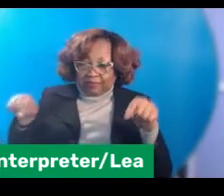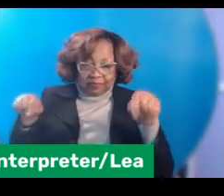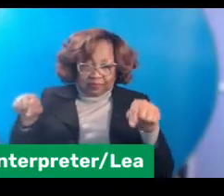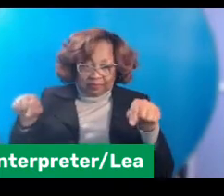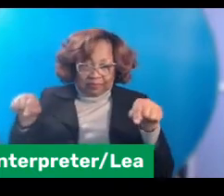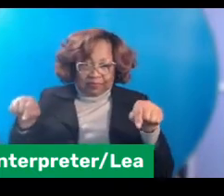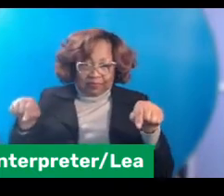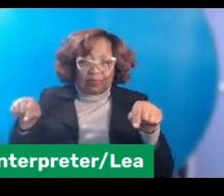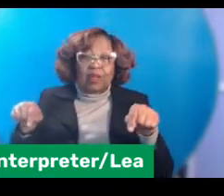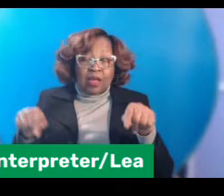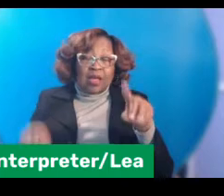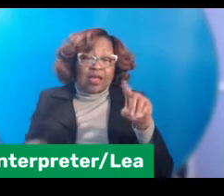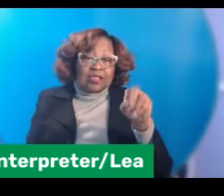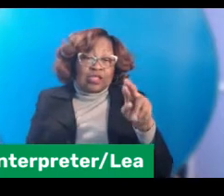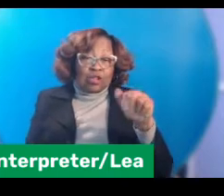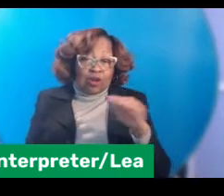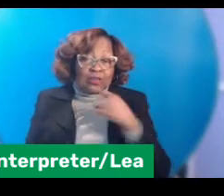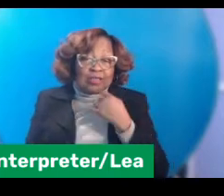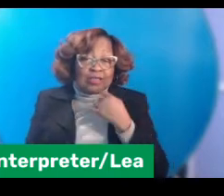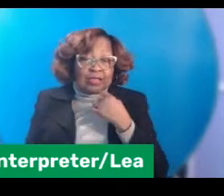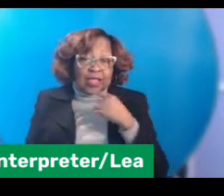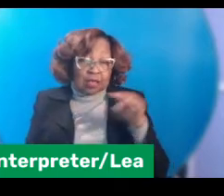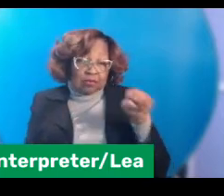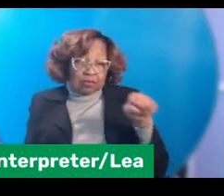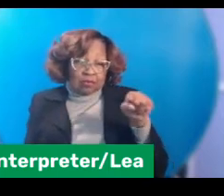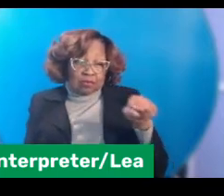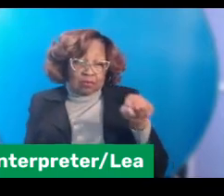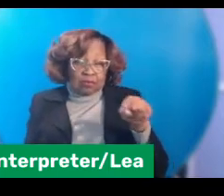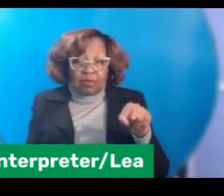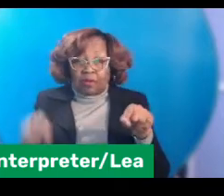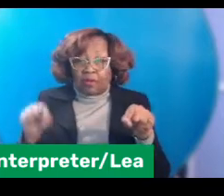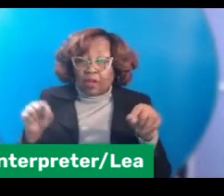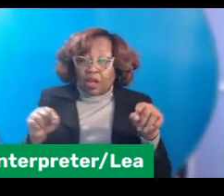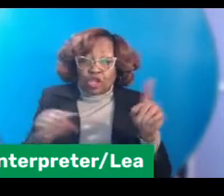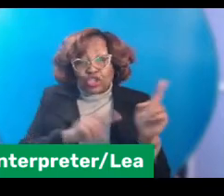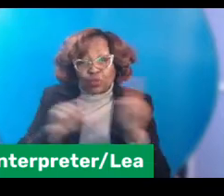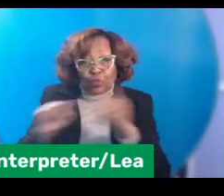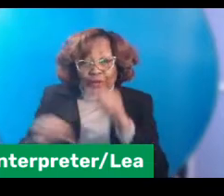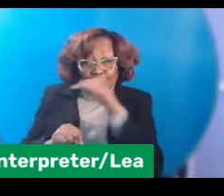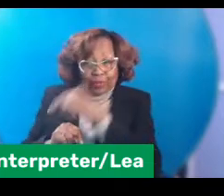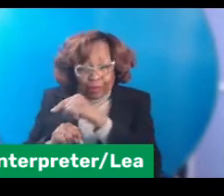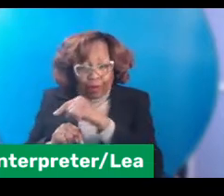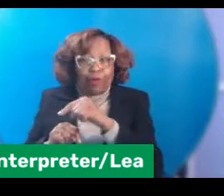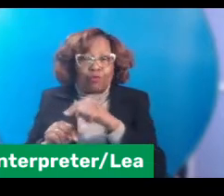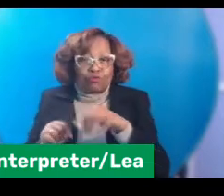As Diarra noted, Austinites shop in Oak Park and ultimately spend an estimate of